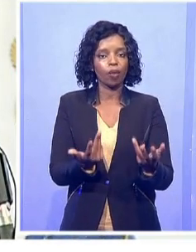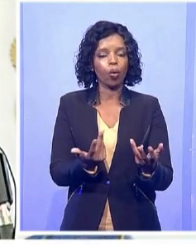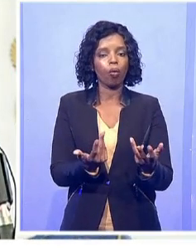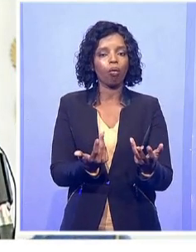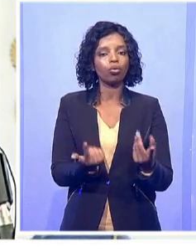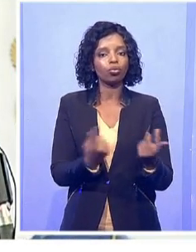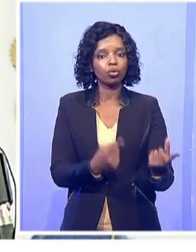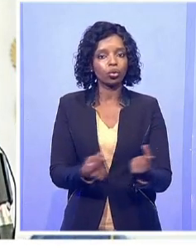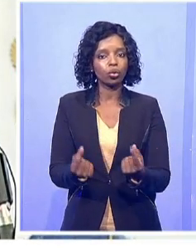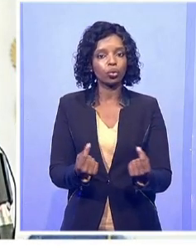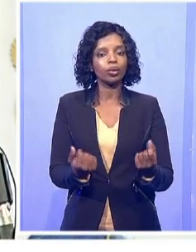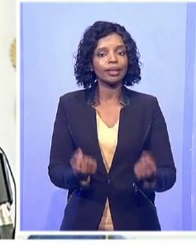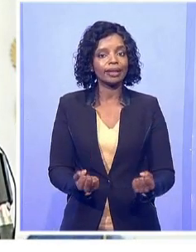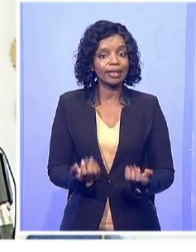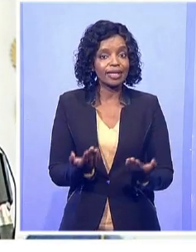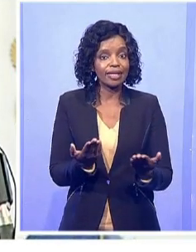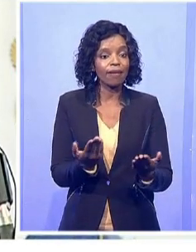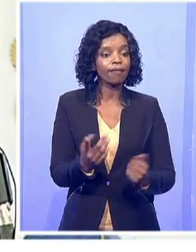that you require.